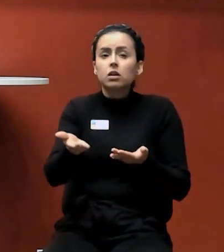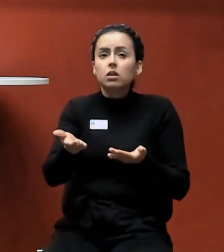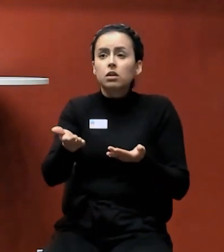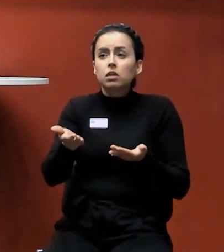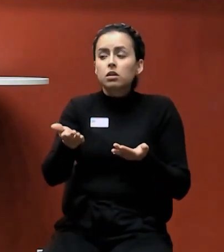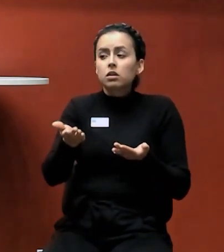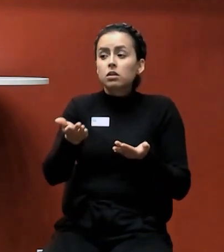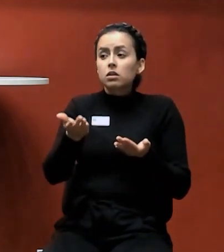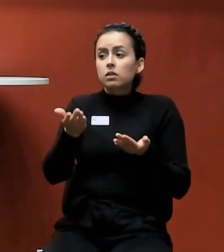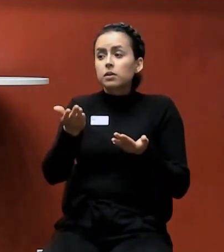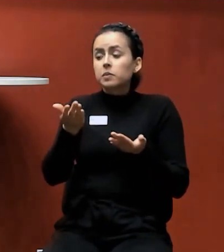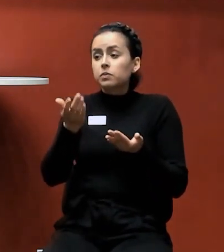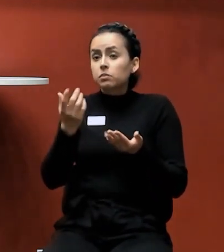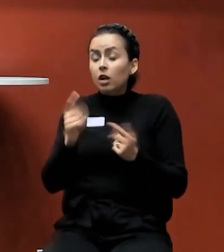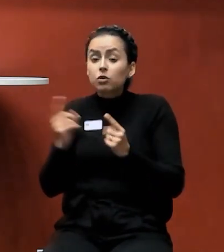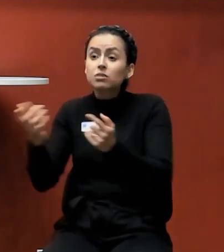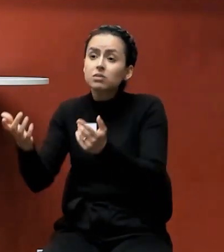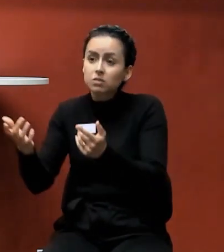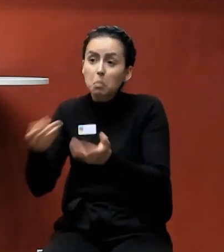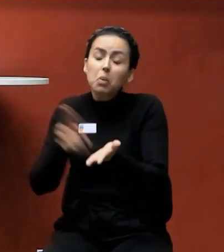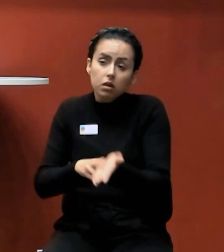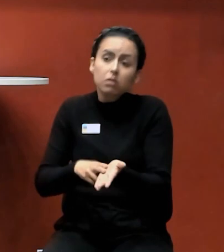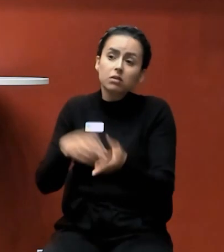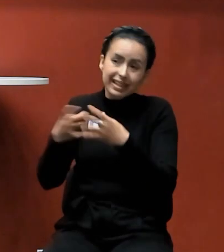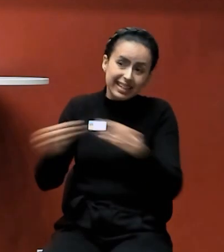if need be, you perform it for free.